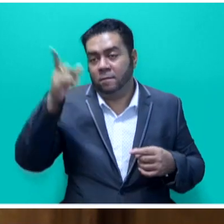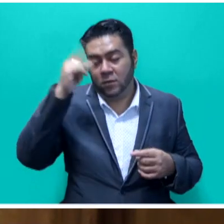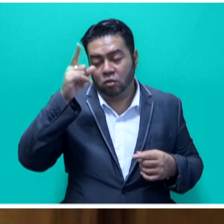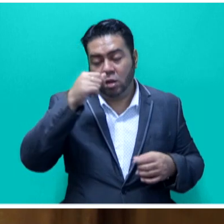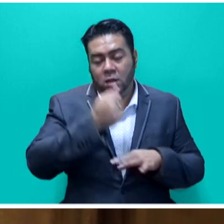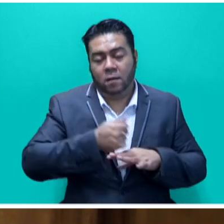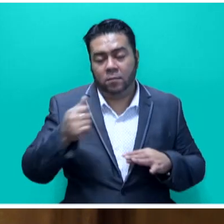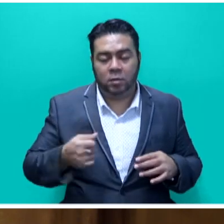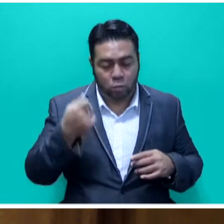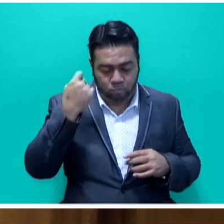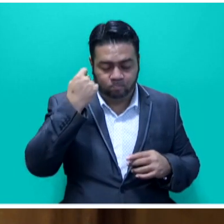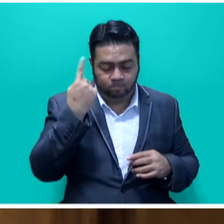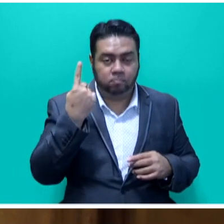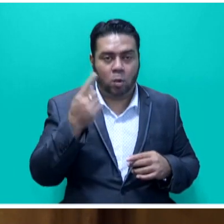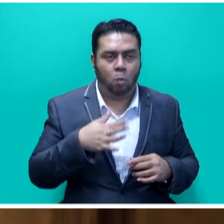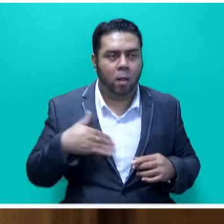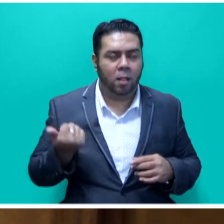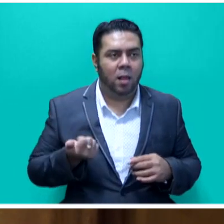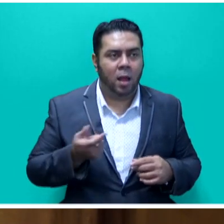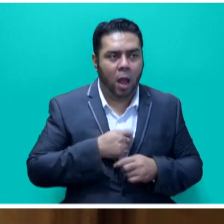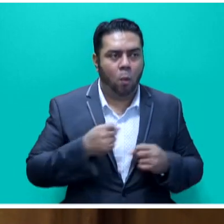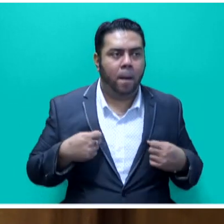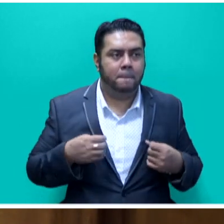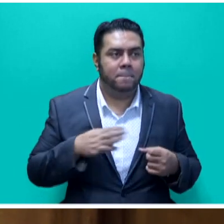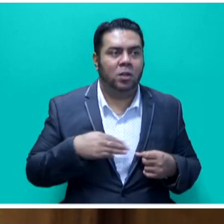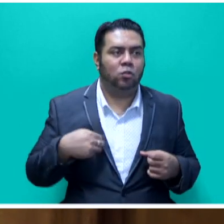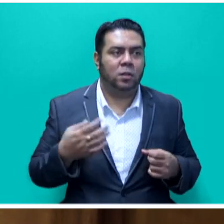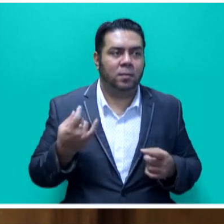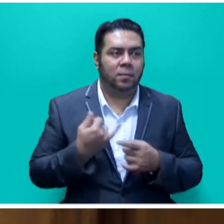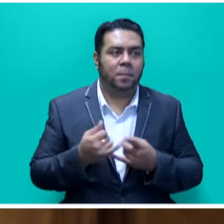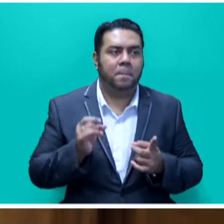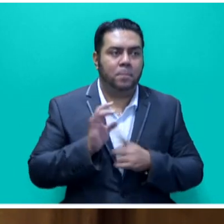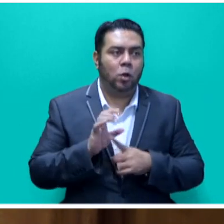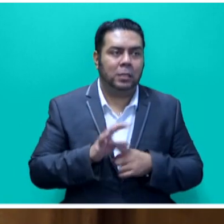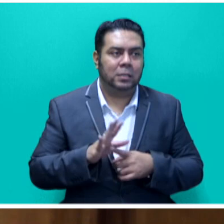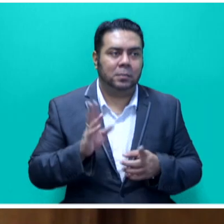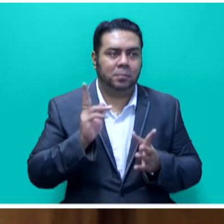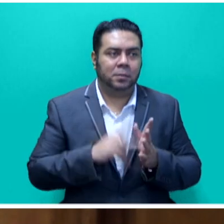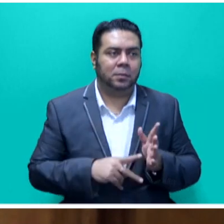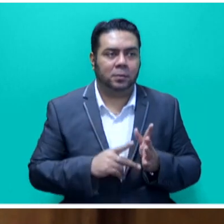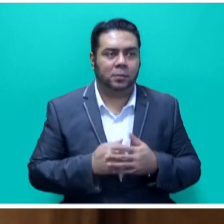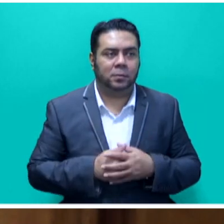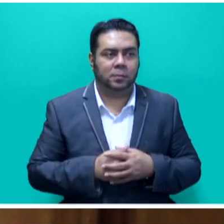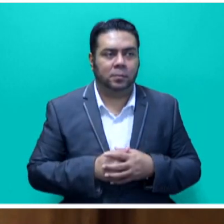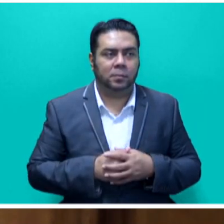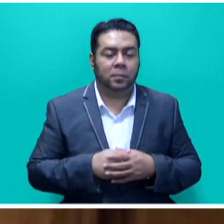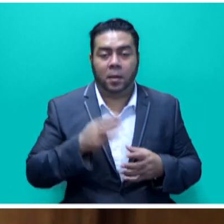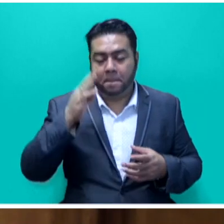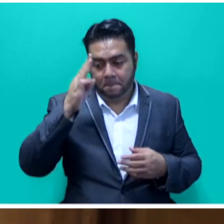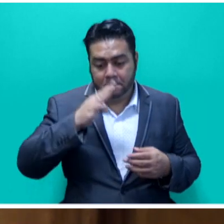recognizes this well, and I'm glad that our ministry forms an important part of the latter for our Fijian people. Mr.